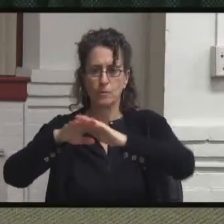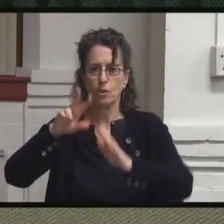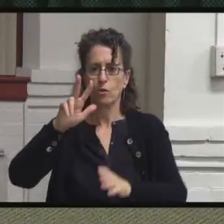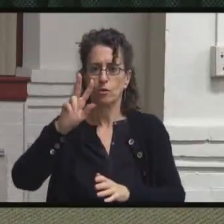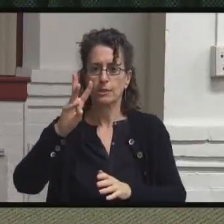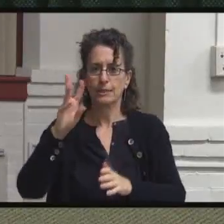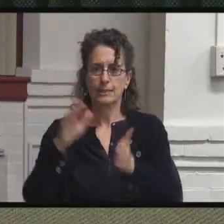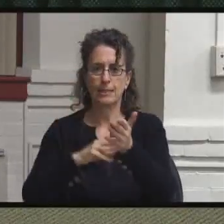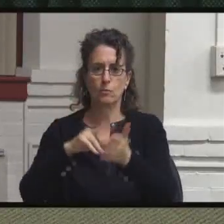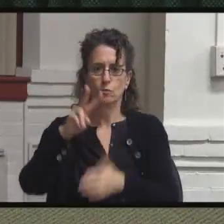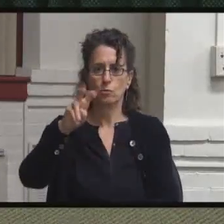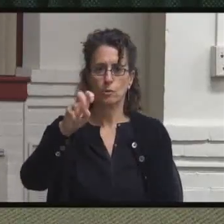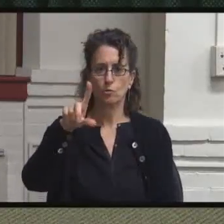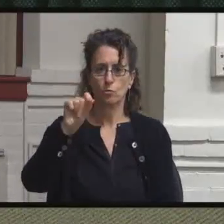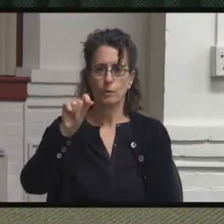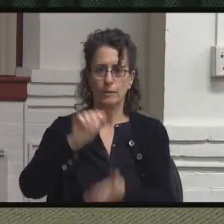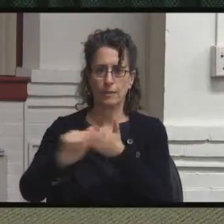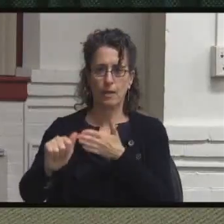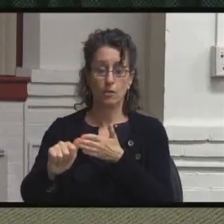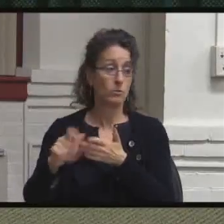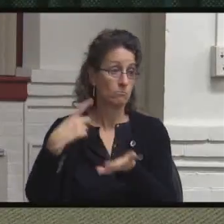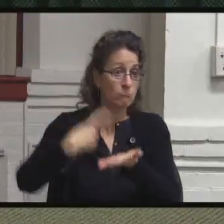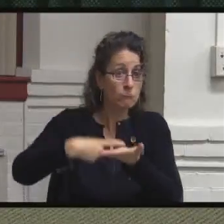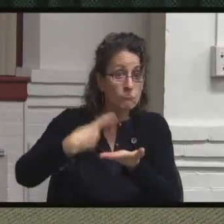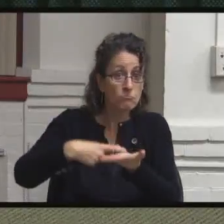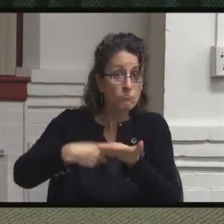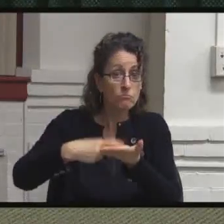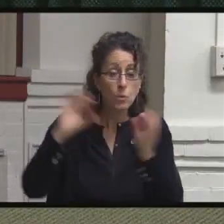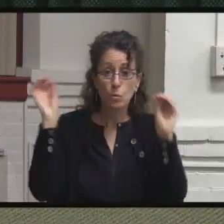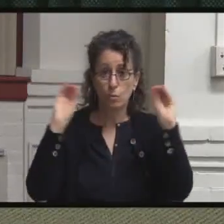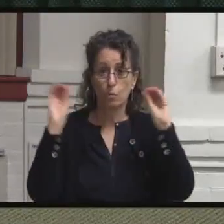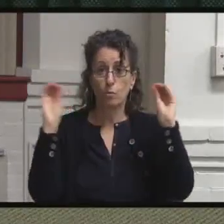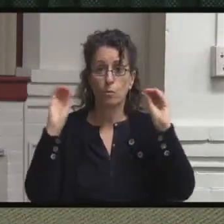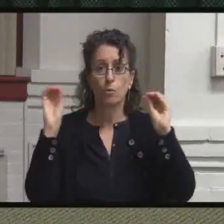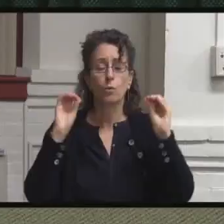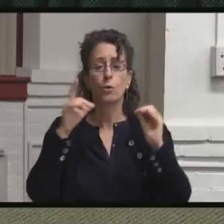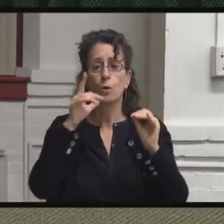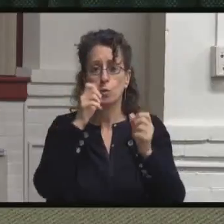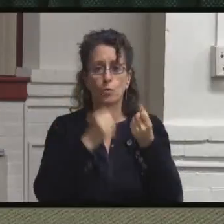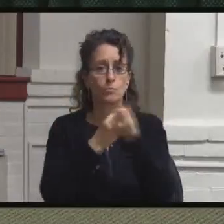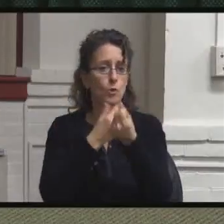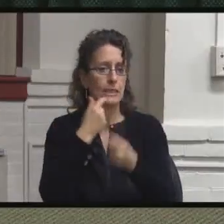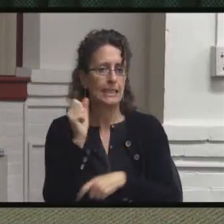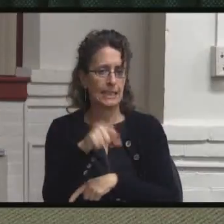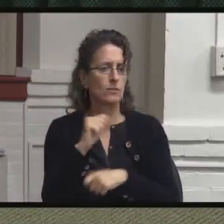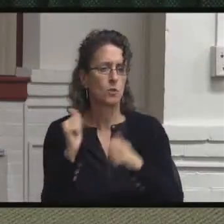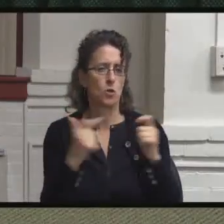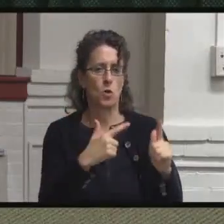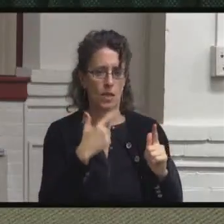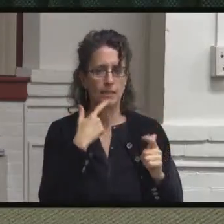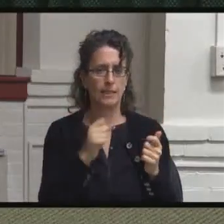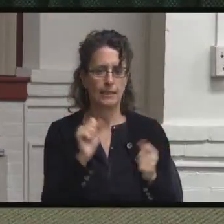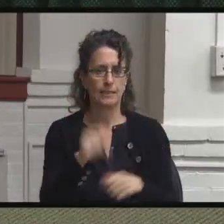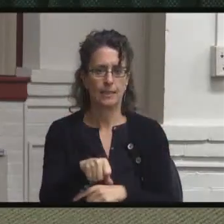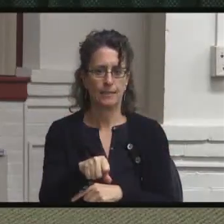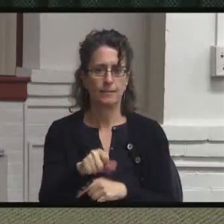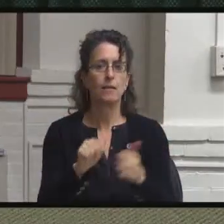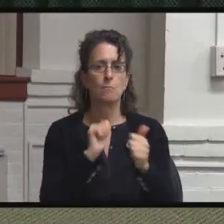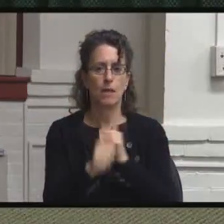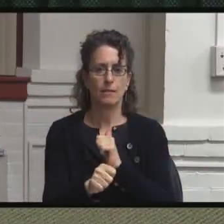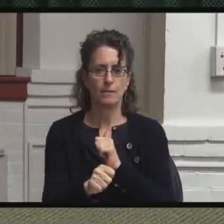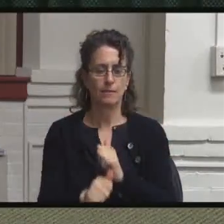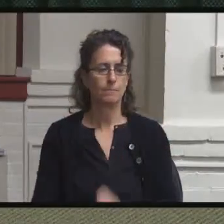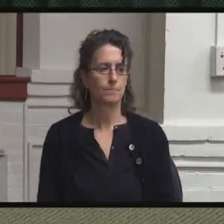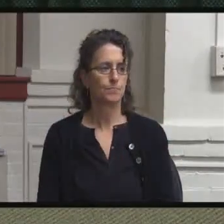$36,220. Is there any further discussion? Hearing none, all those in favor, please say aye. Aye. Aye. And we oppose or abstaining? That carries